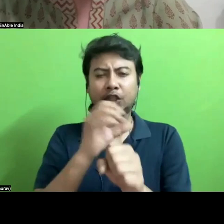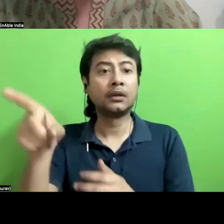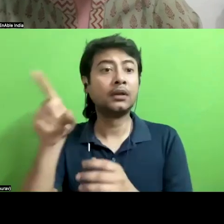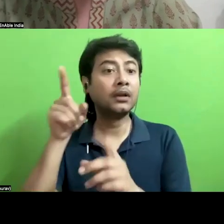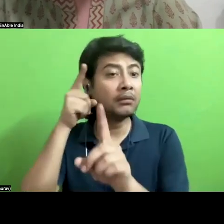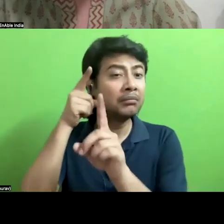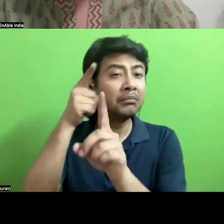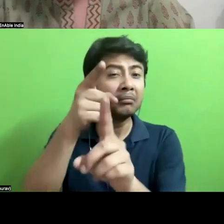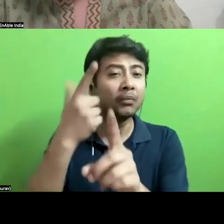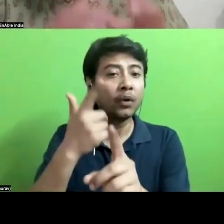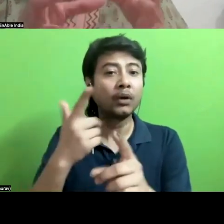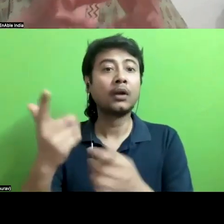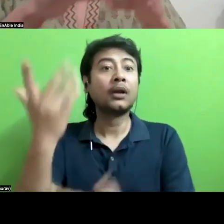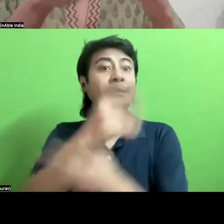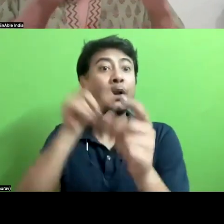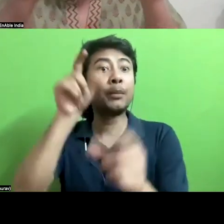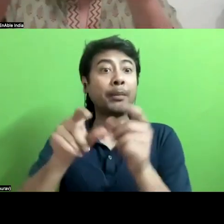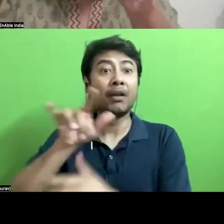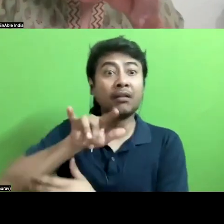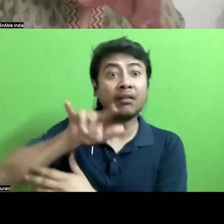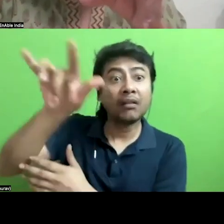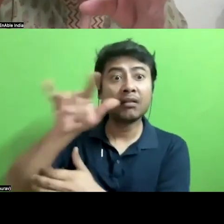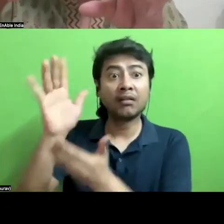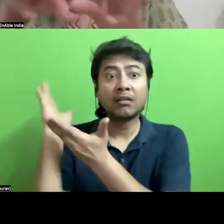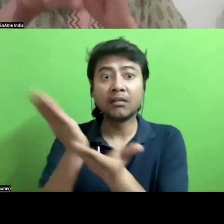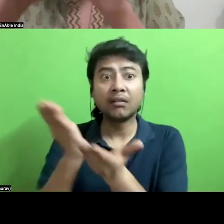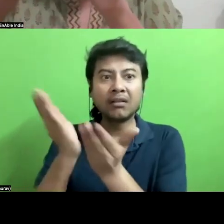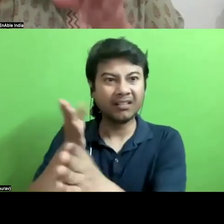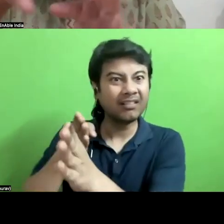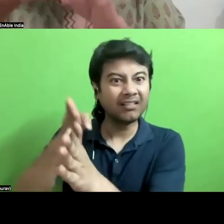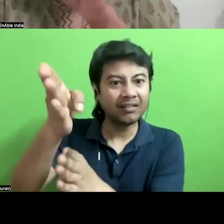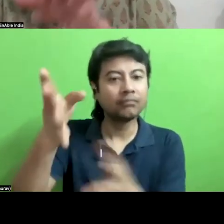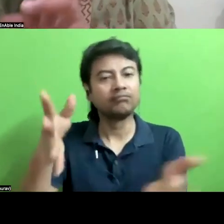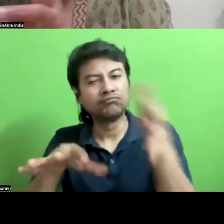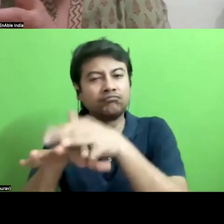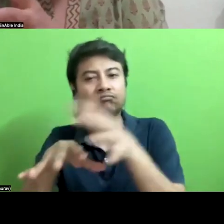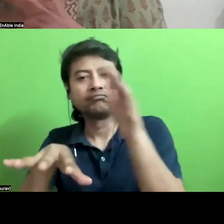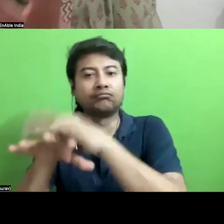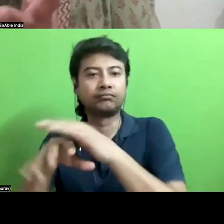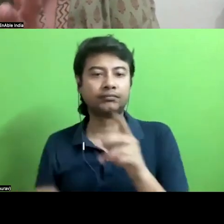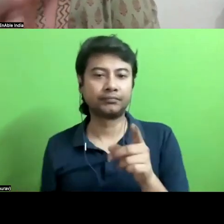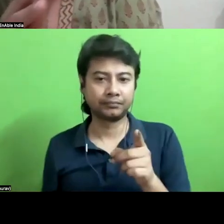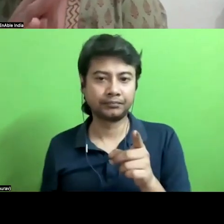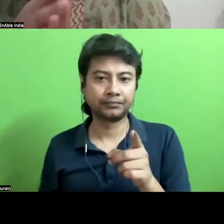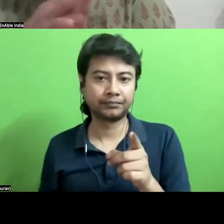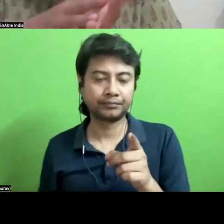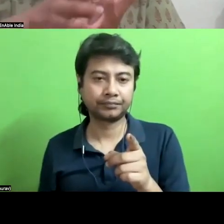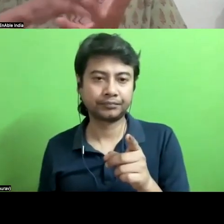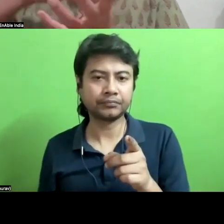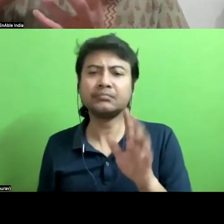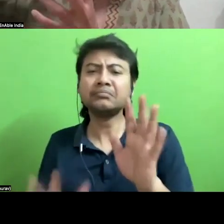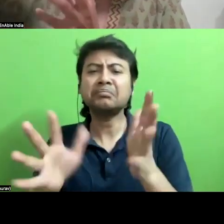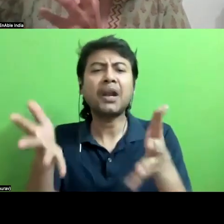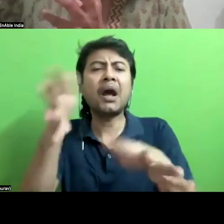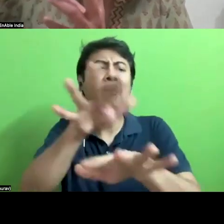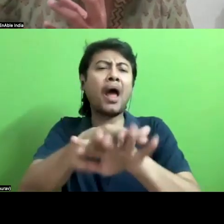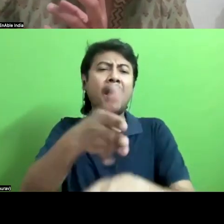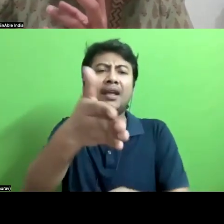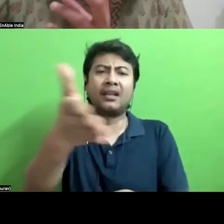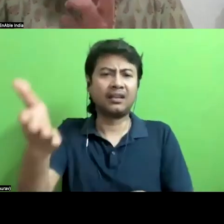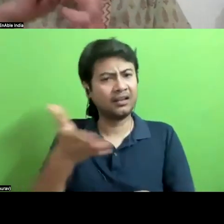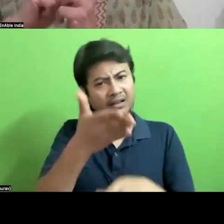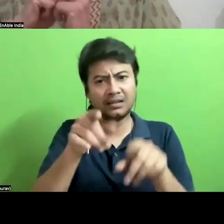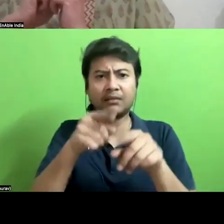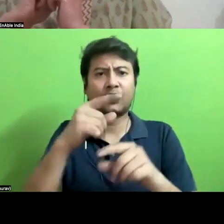aviation sector. But I think you can think of your sector. Maybe you are trying to do inclusion. If you're from a company, maybe you're trying to do inclusion in